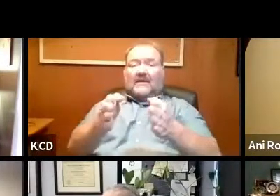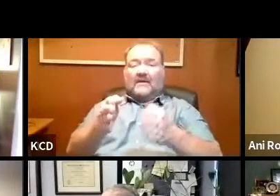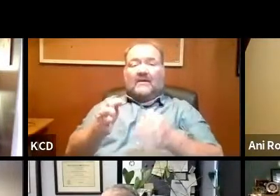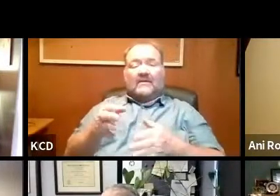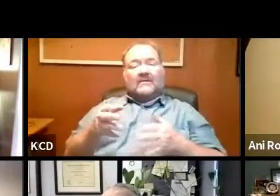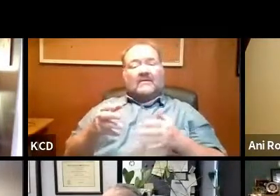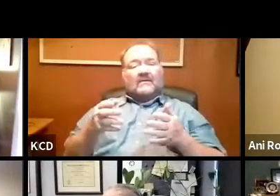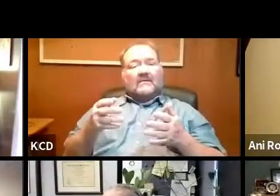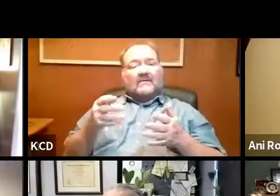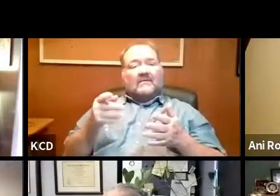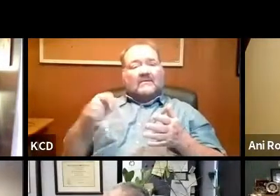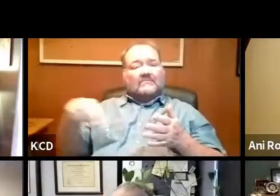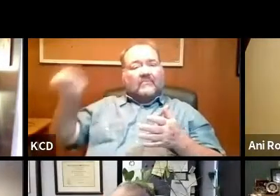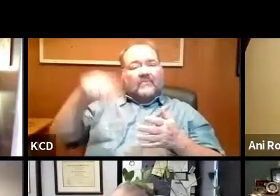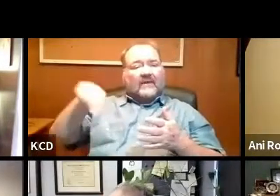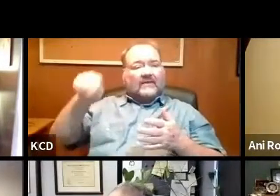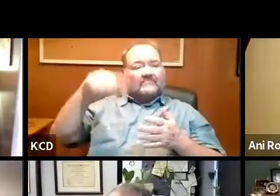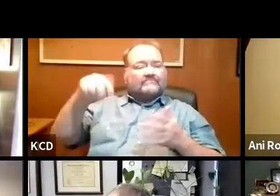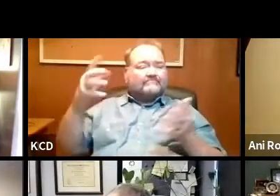that